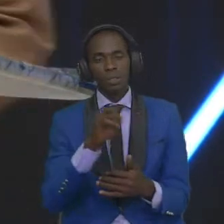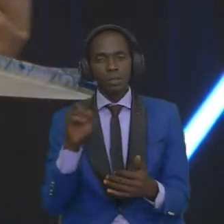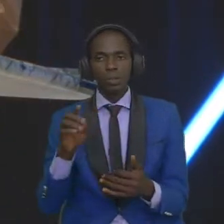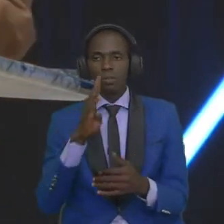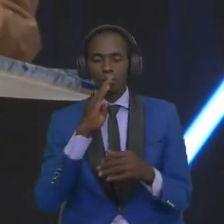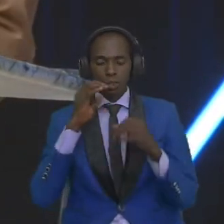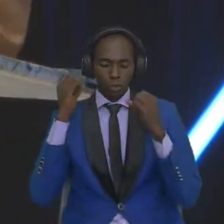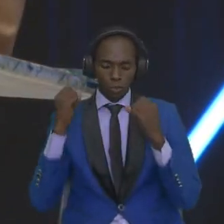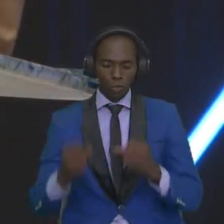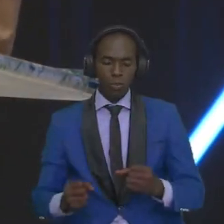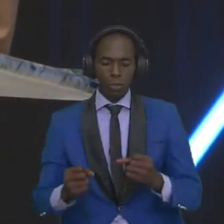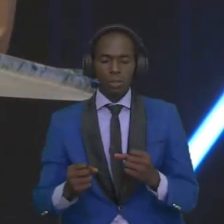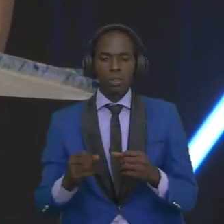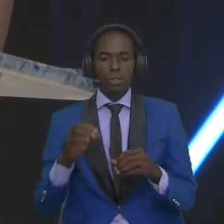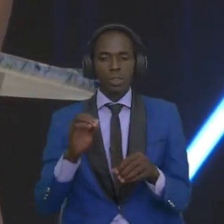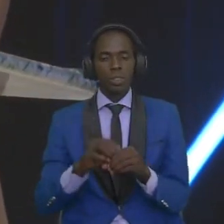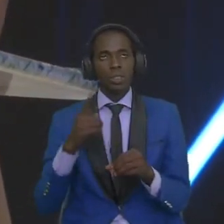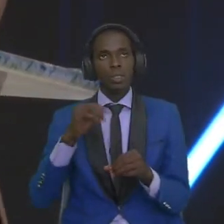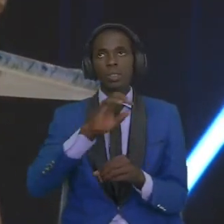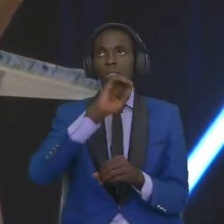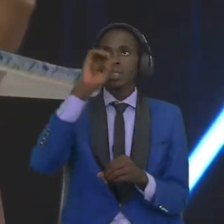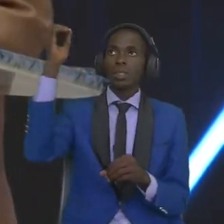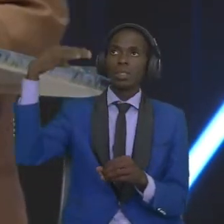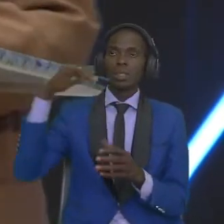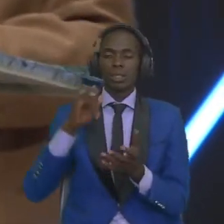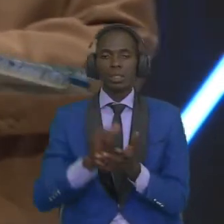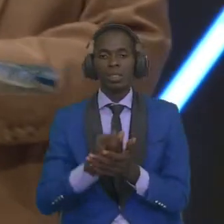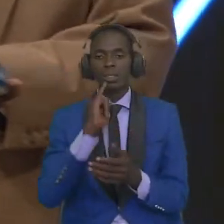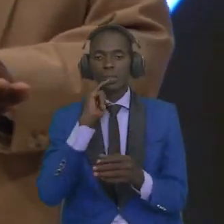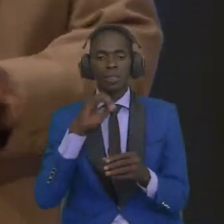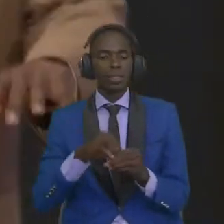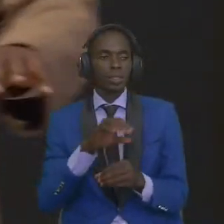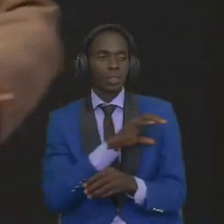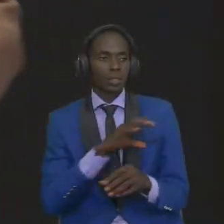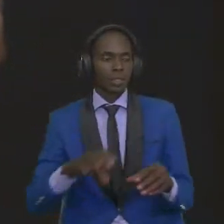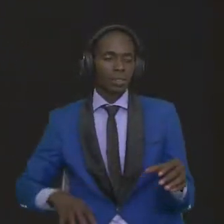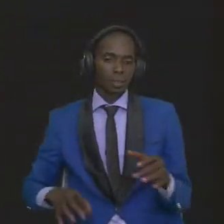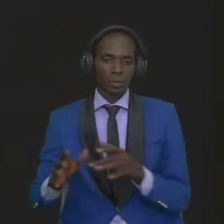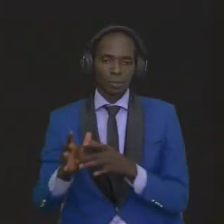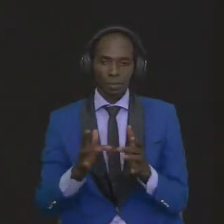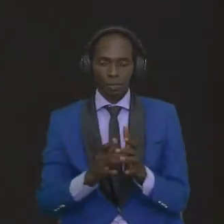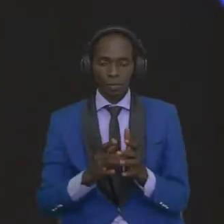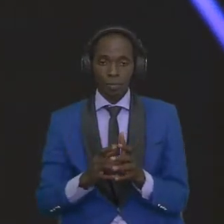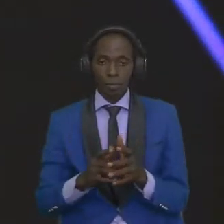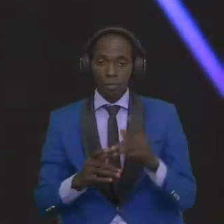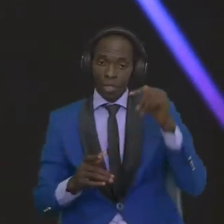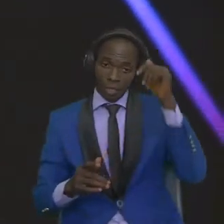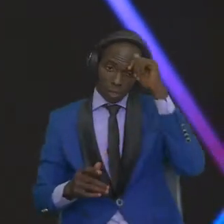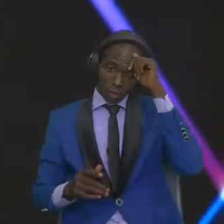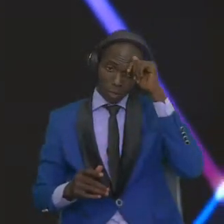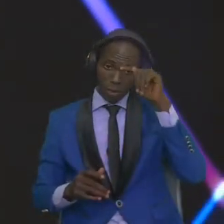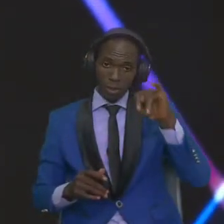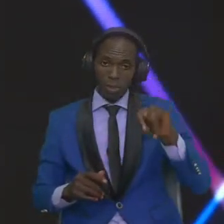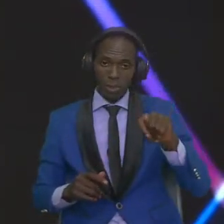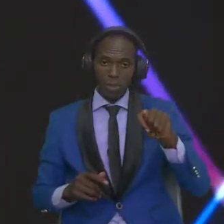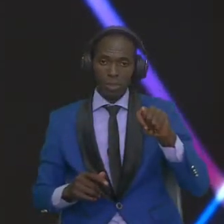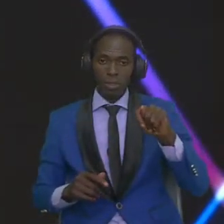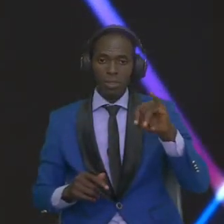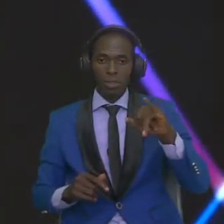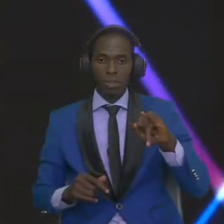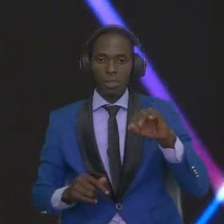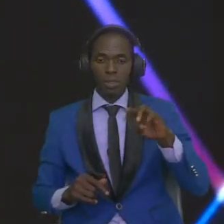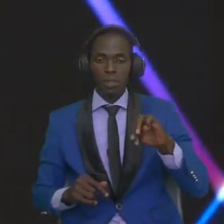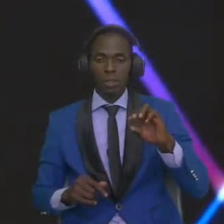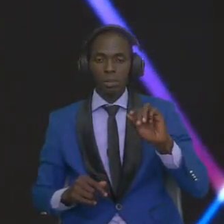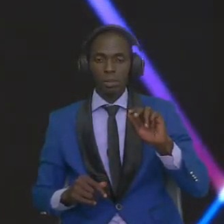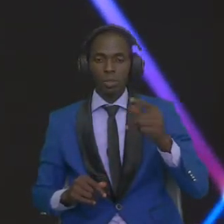grace that is in Christ Jesus. That's Timothy. Timothy had a different kind of challenge from